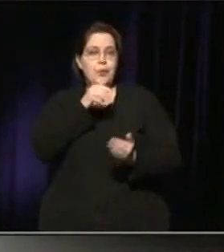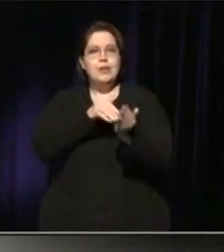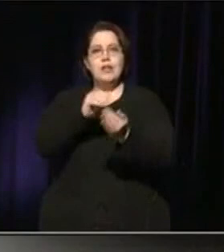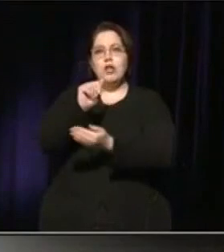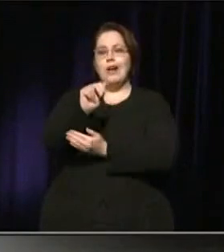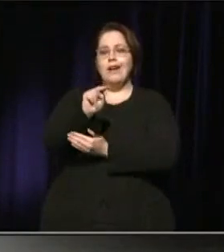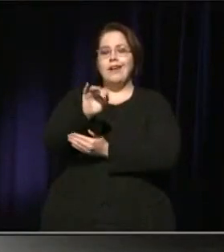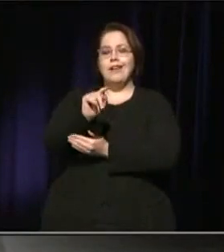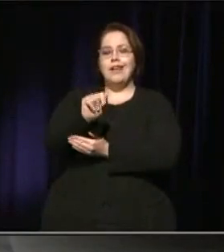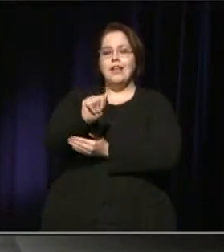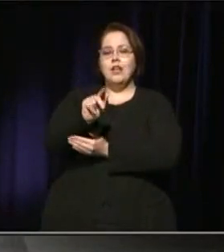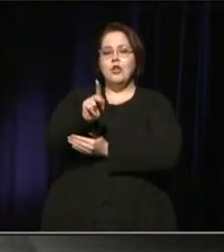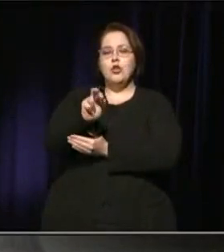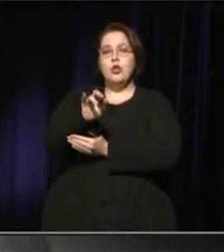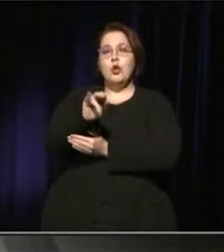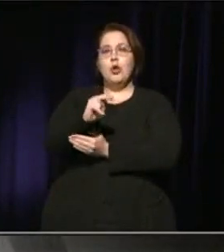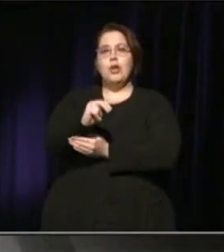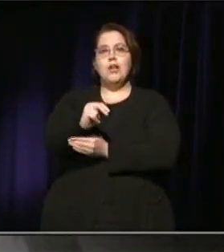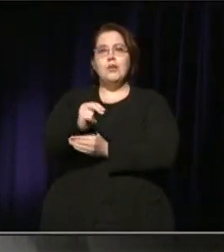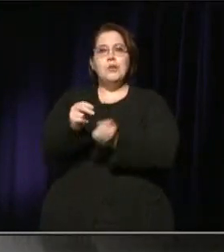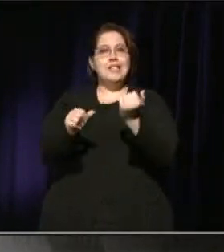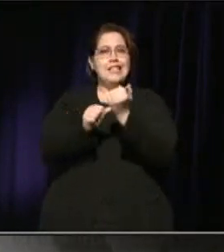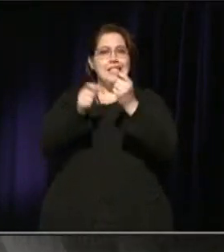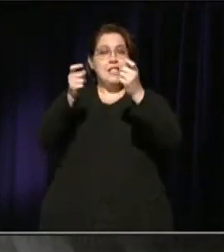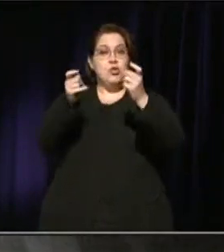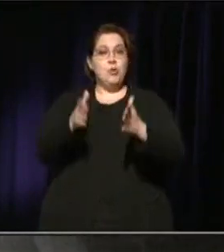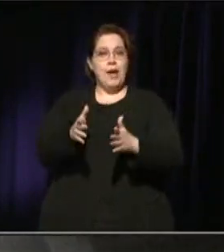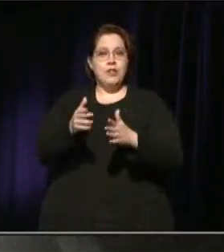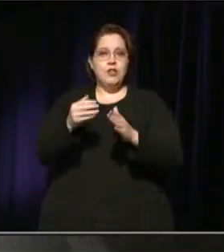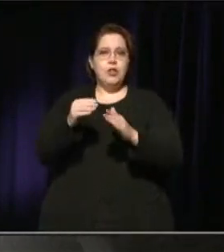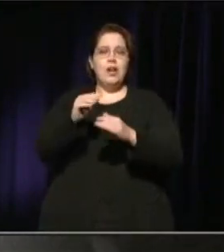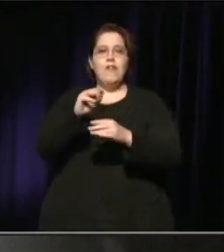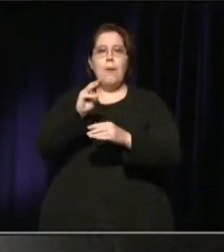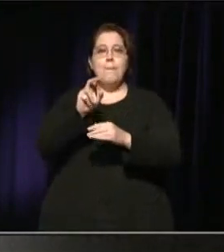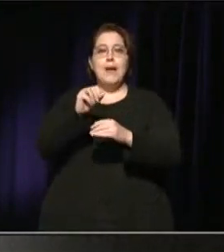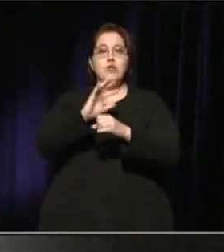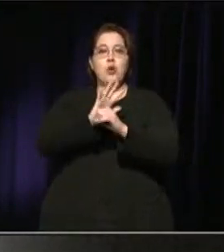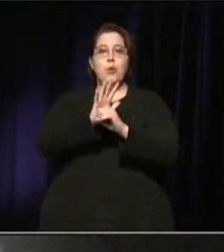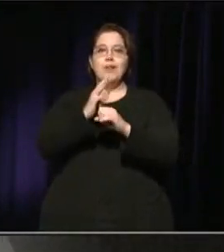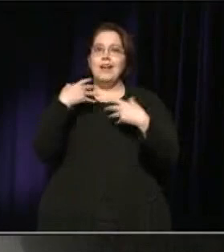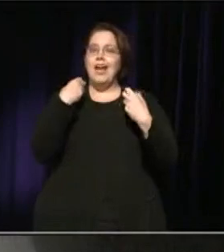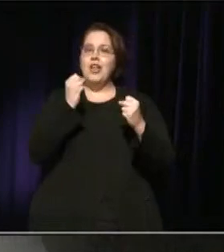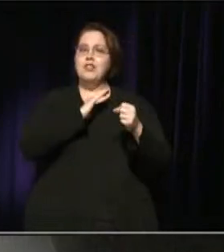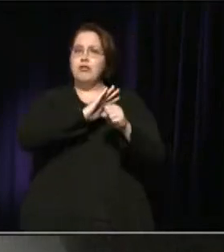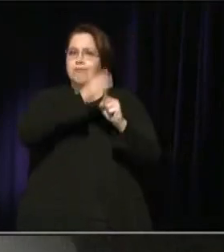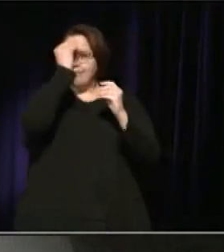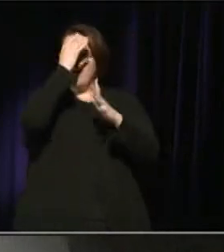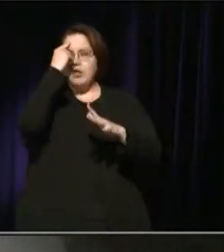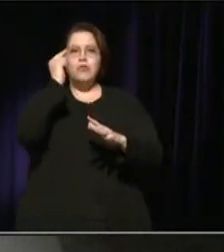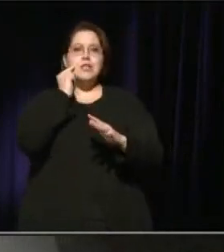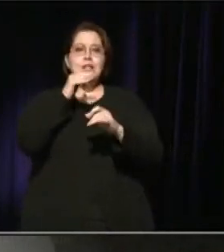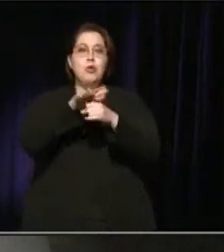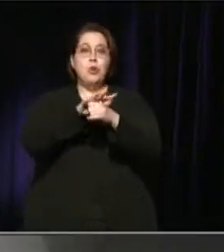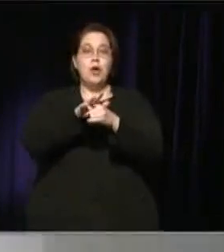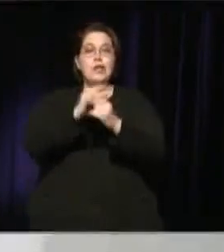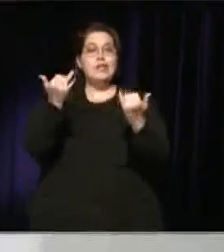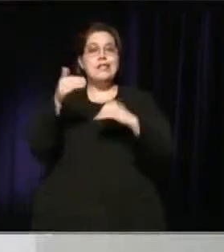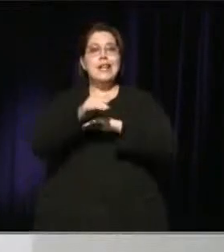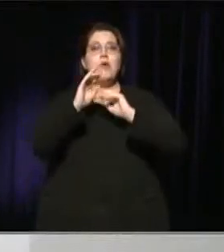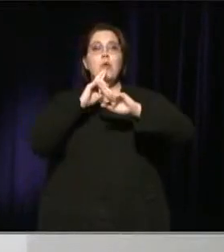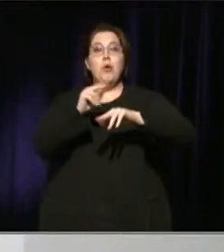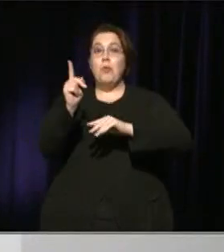Anita Kurian, who is the Assistant Director of Metro Health, and this is our COVID-19 update for the San Antonio community. Tonight we're reporting